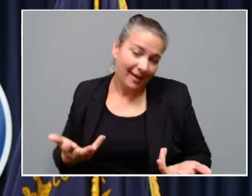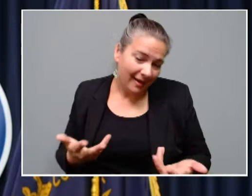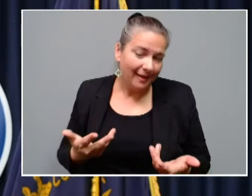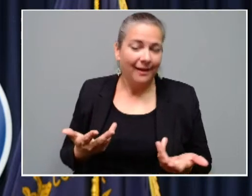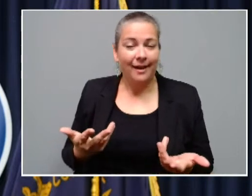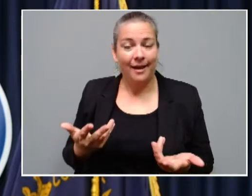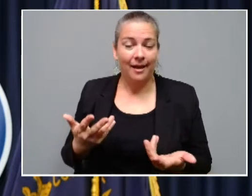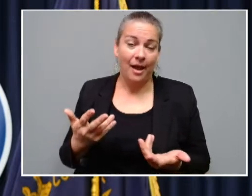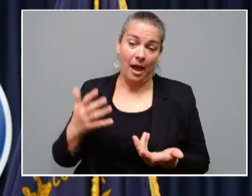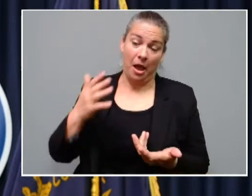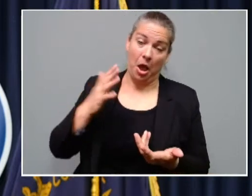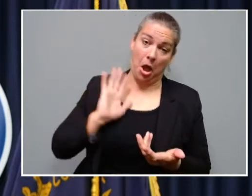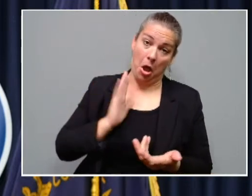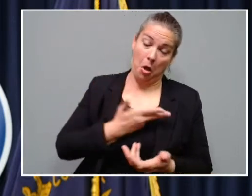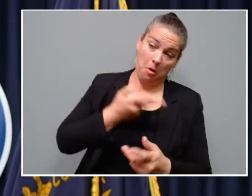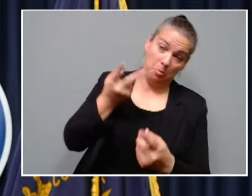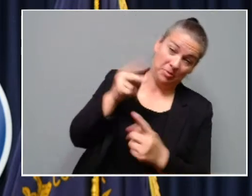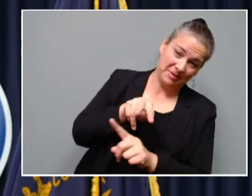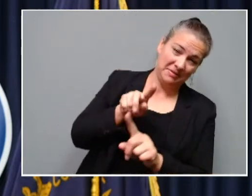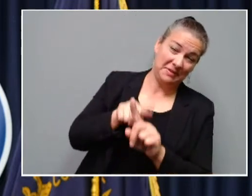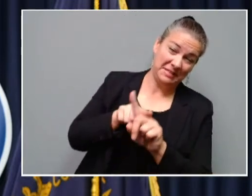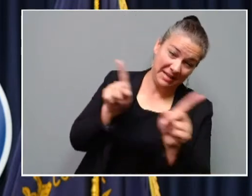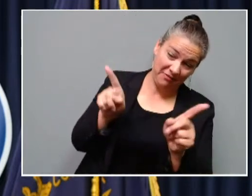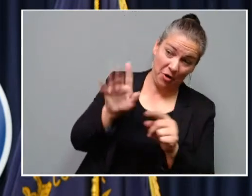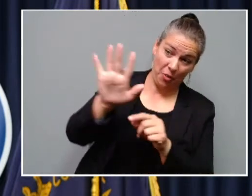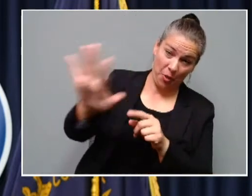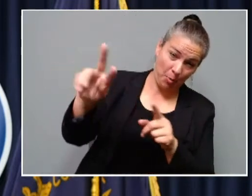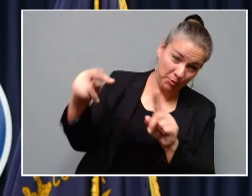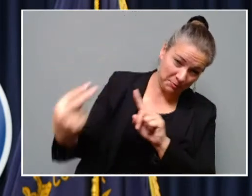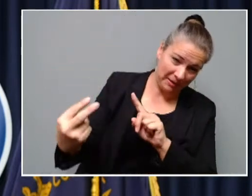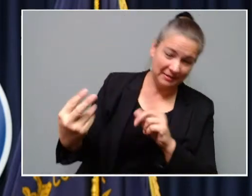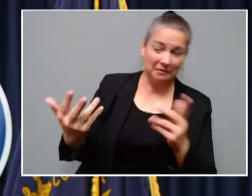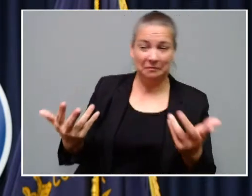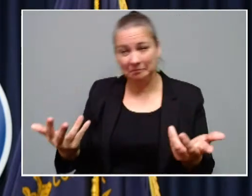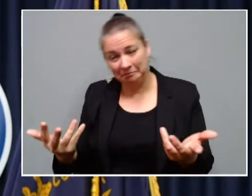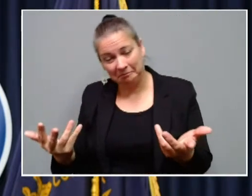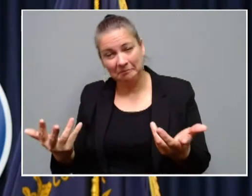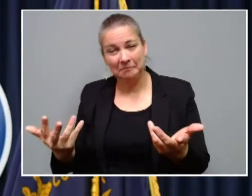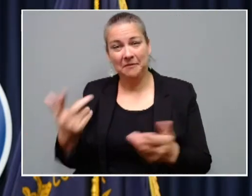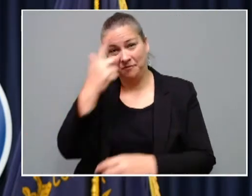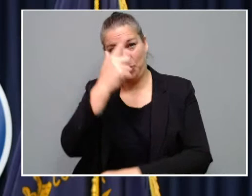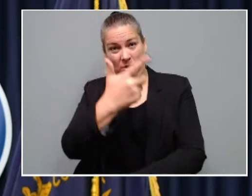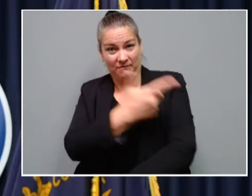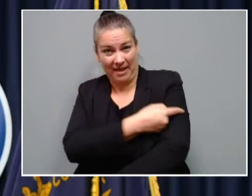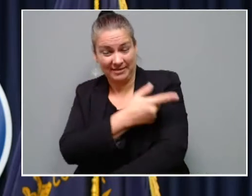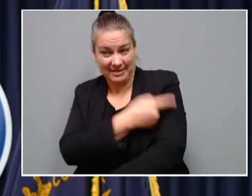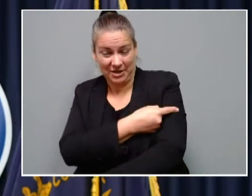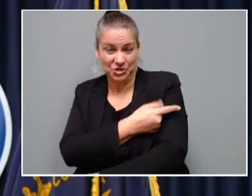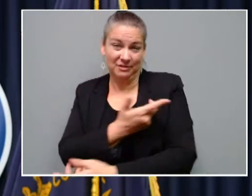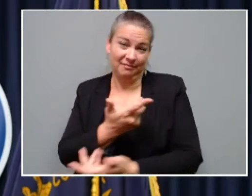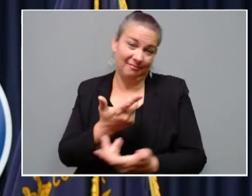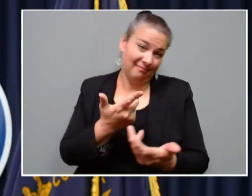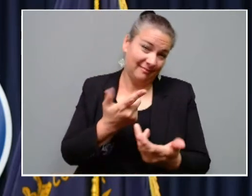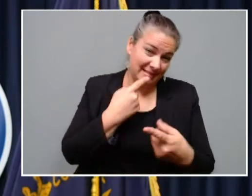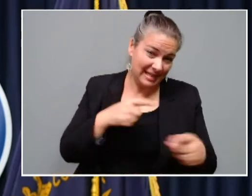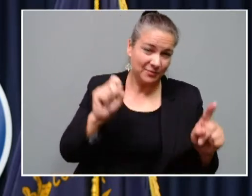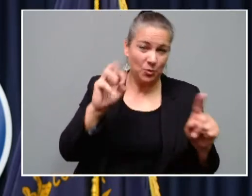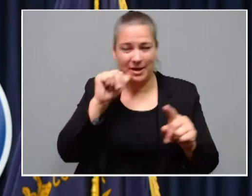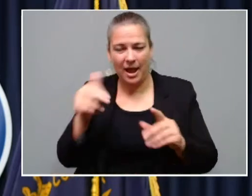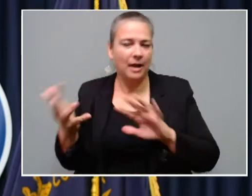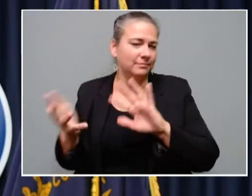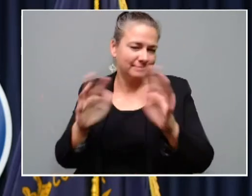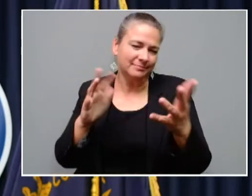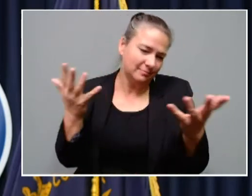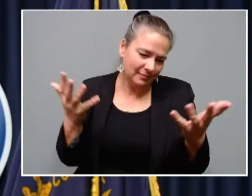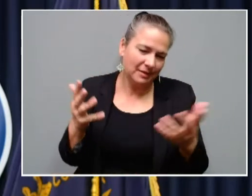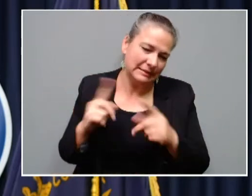been on vaccinations versus where we ended up thanks to doing that and other programs. Real quickly, just some numbers in